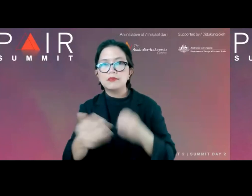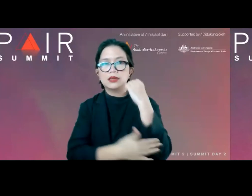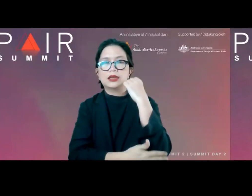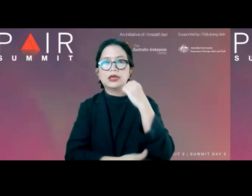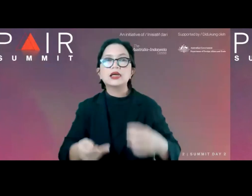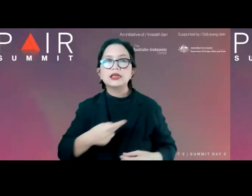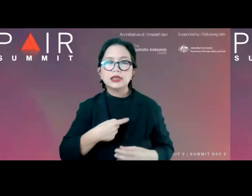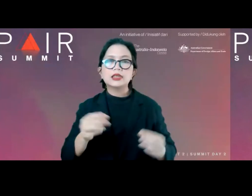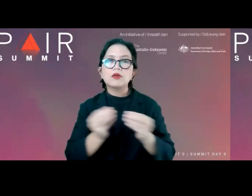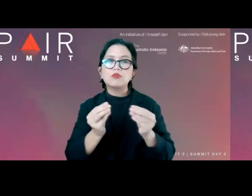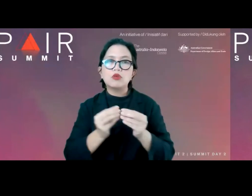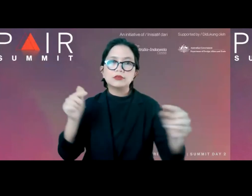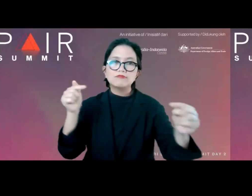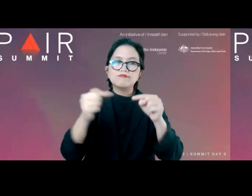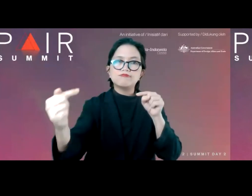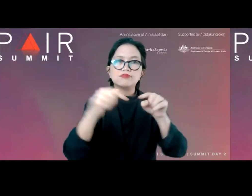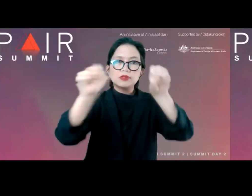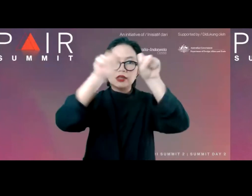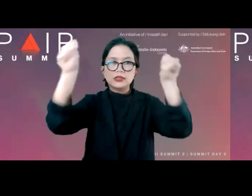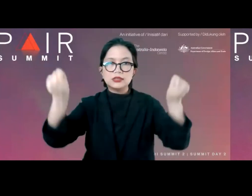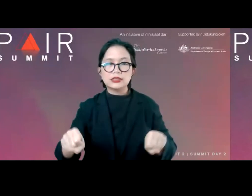standards, for instance,